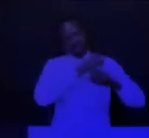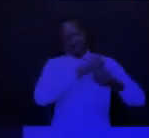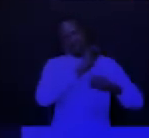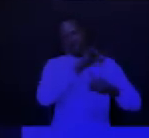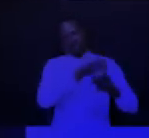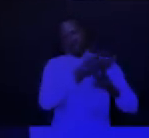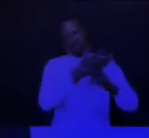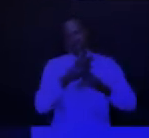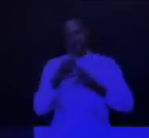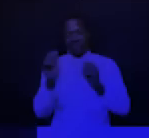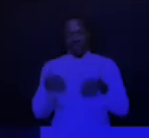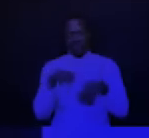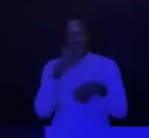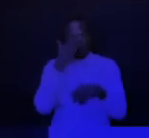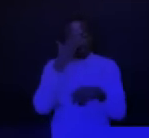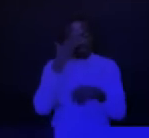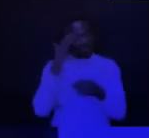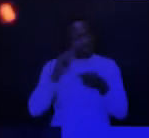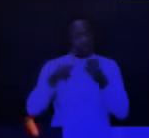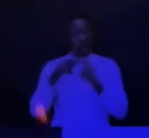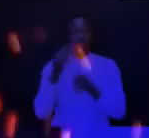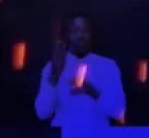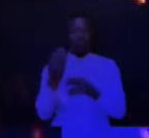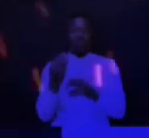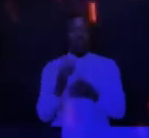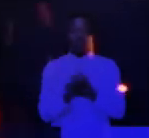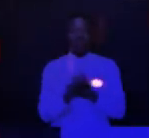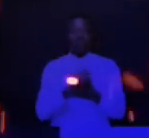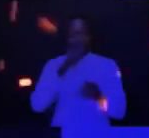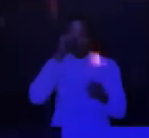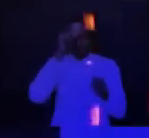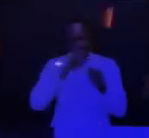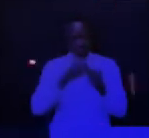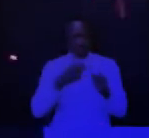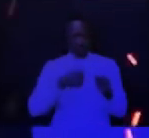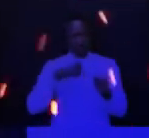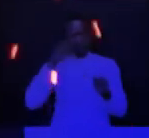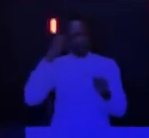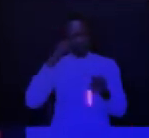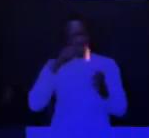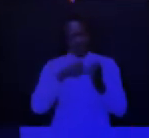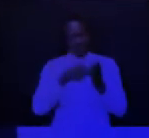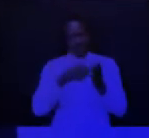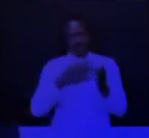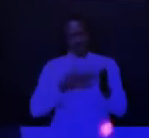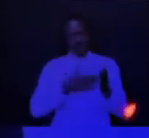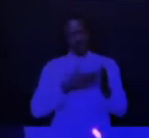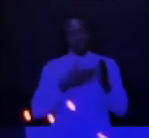Now, verse 14. Yet trust when you do nine. Remember me for this, my God.